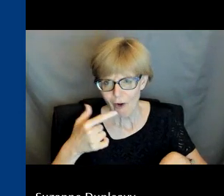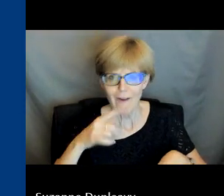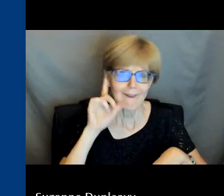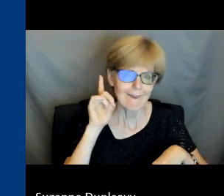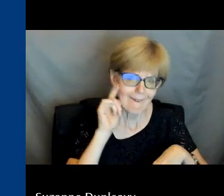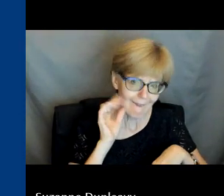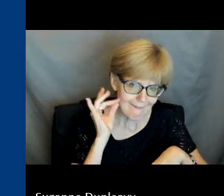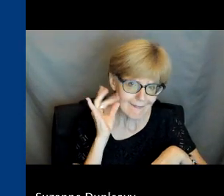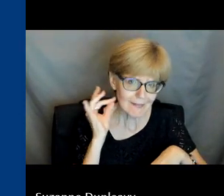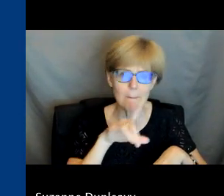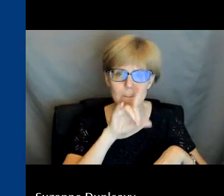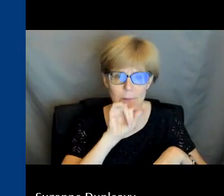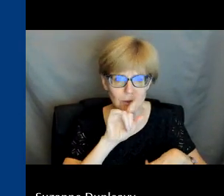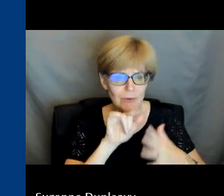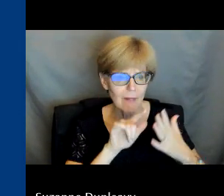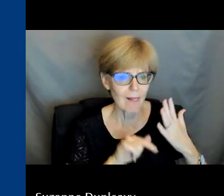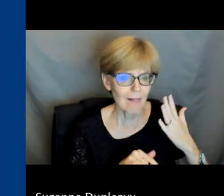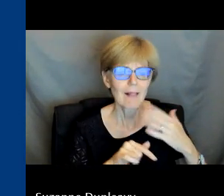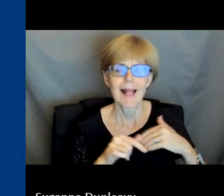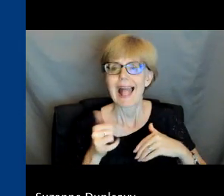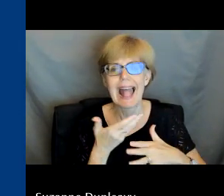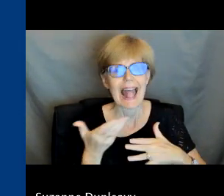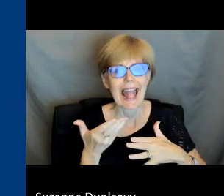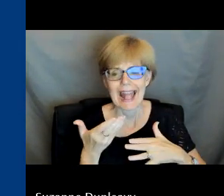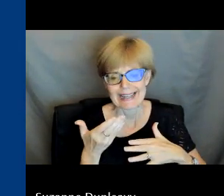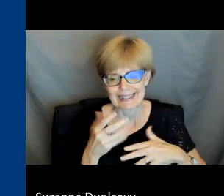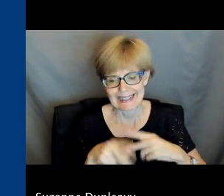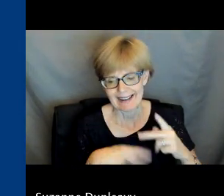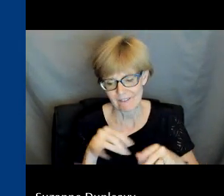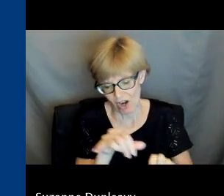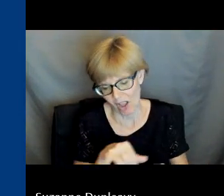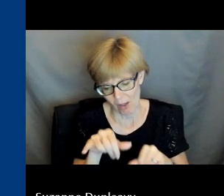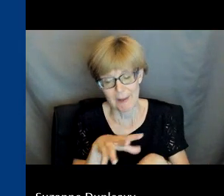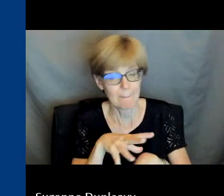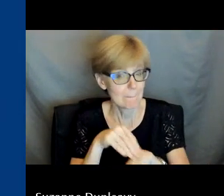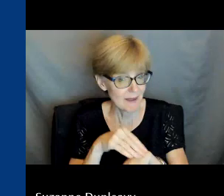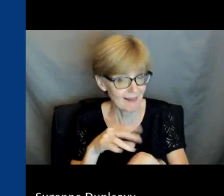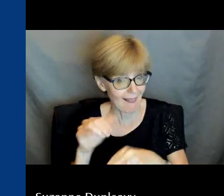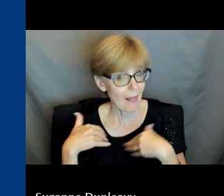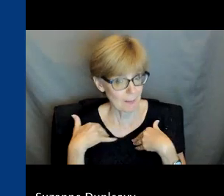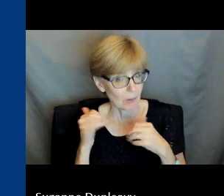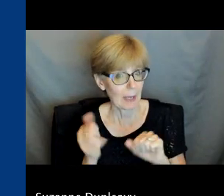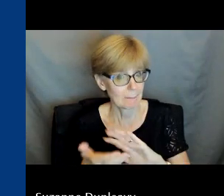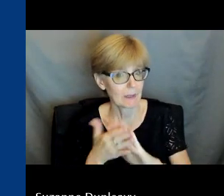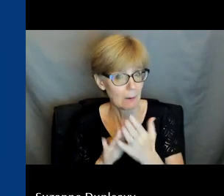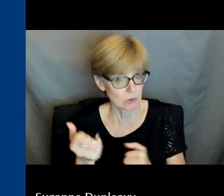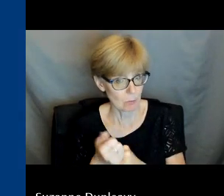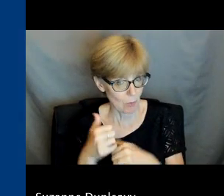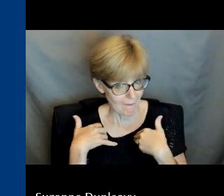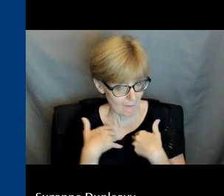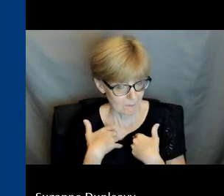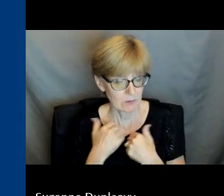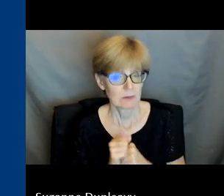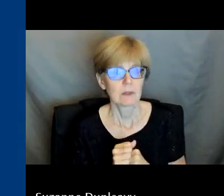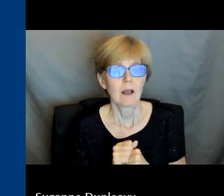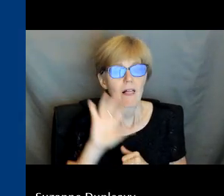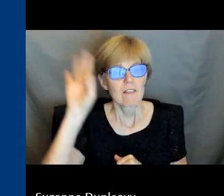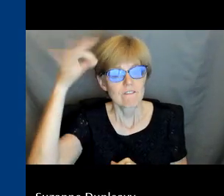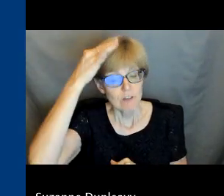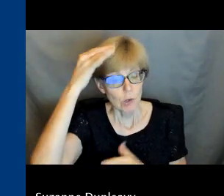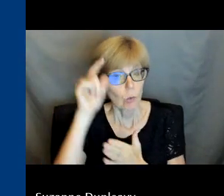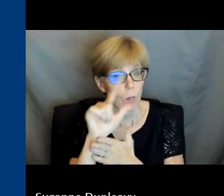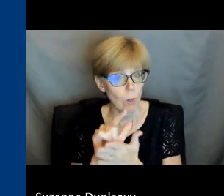that might commonly be kept in a household as a pet. Um, Federal guidance does state that if